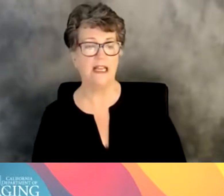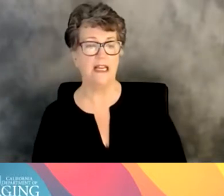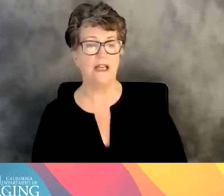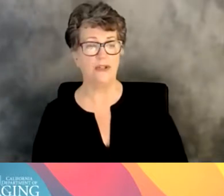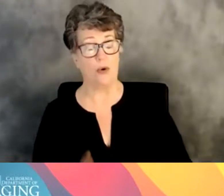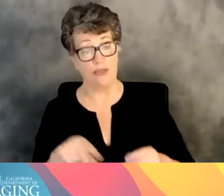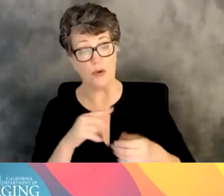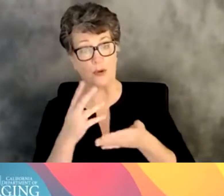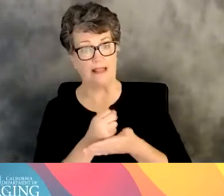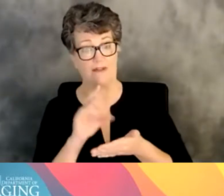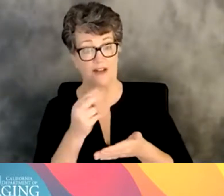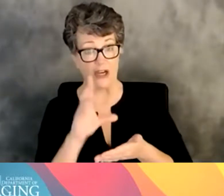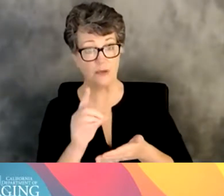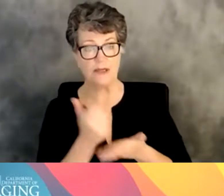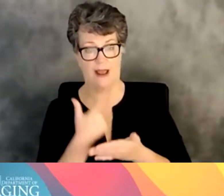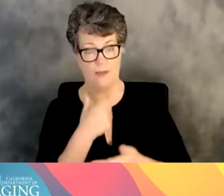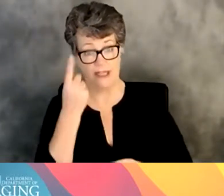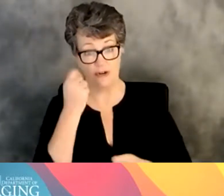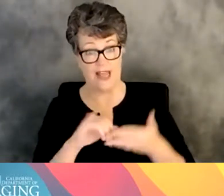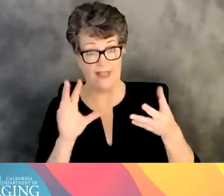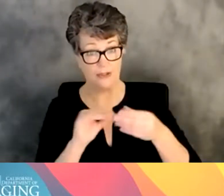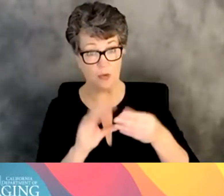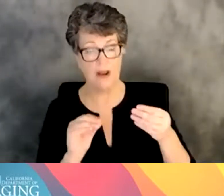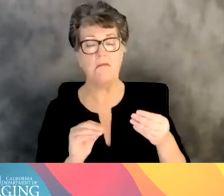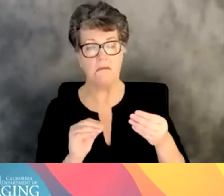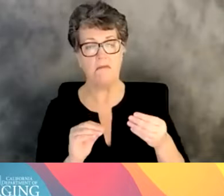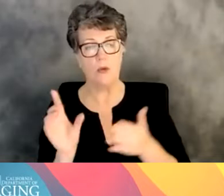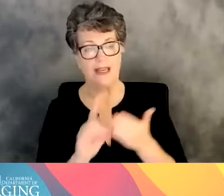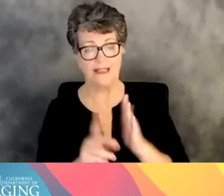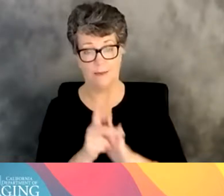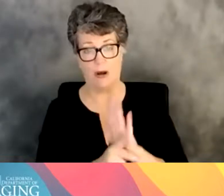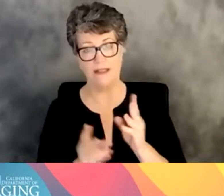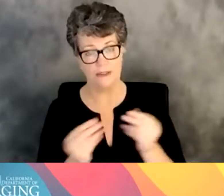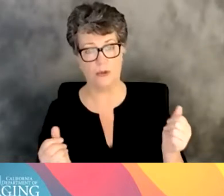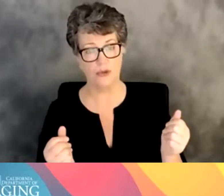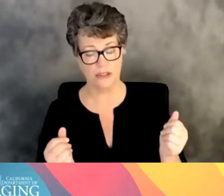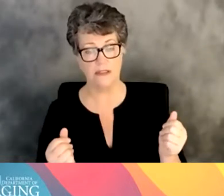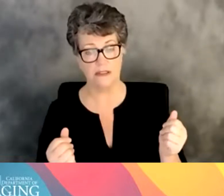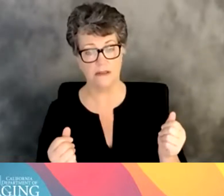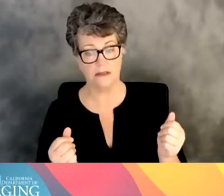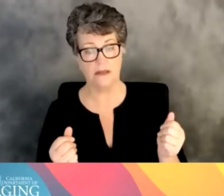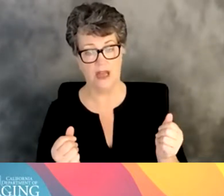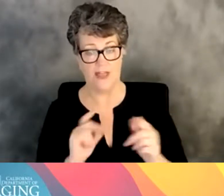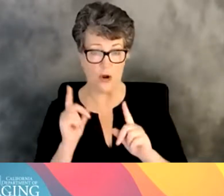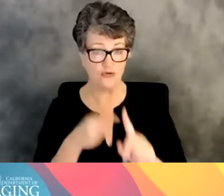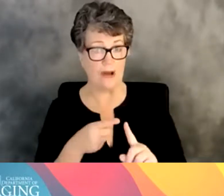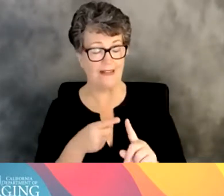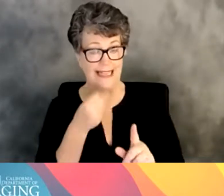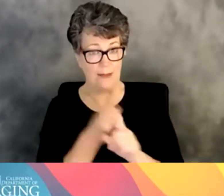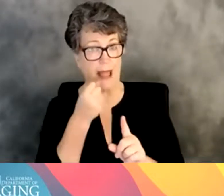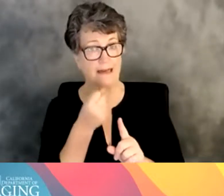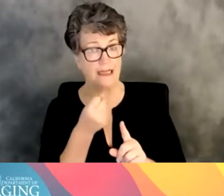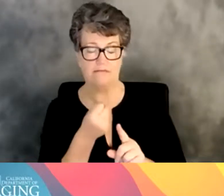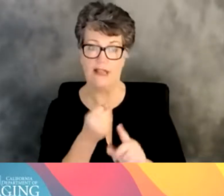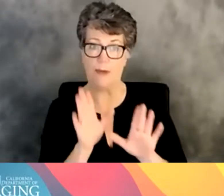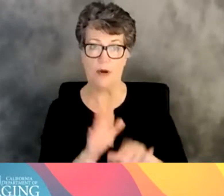leverage this dashboard to help us understand that story, so then we can design policy solutions that are directly impacted, that would be